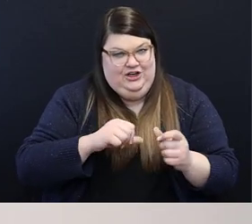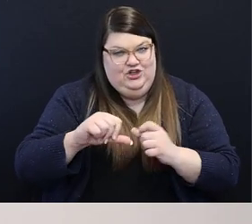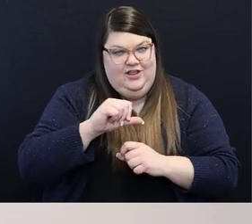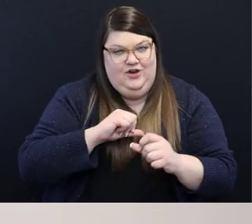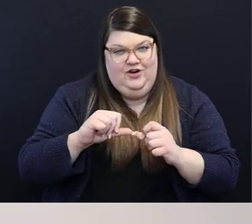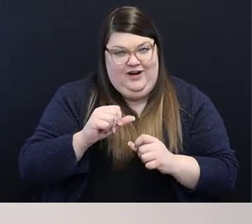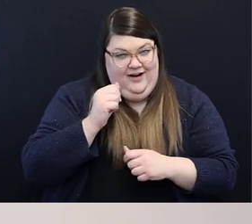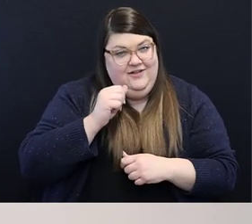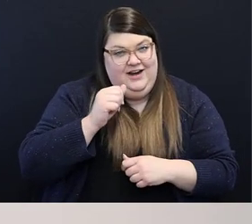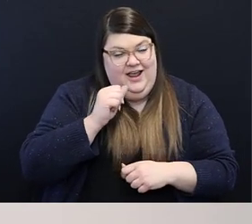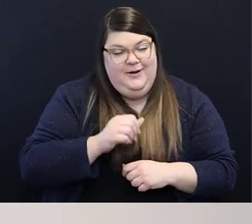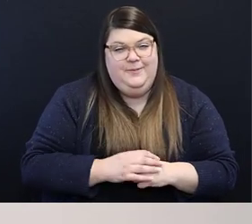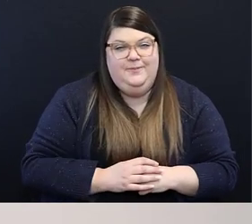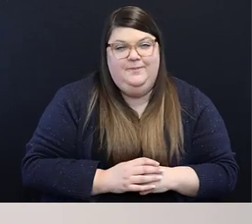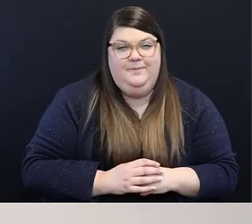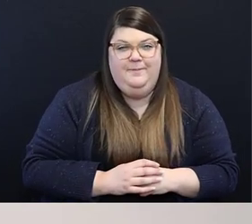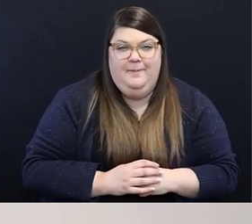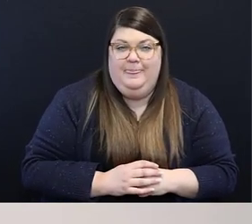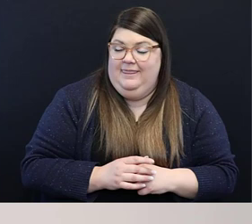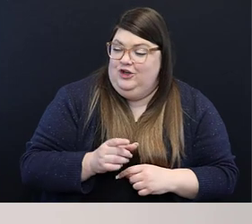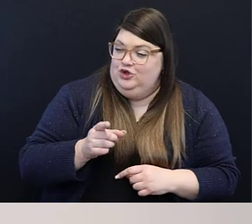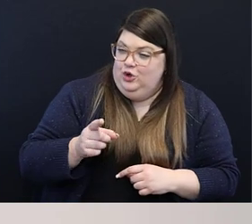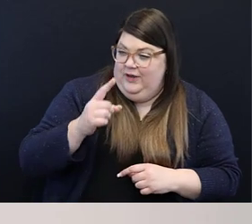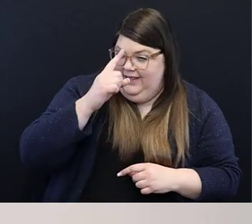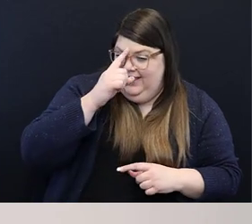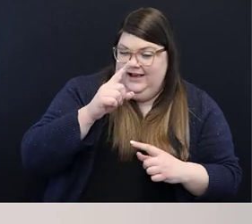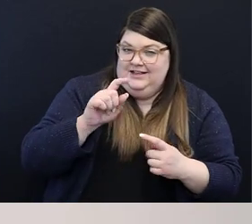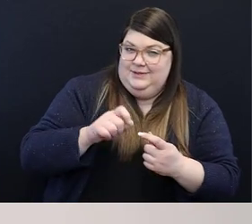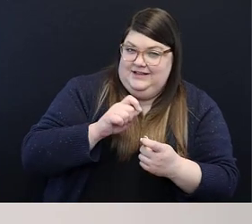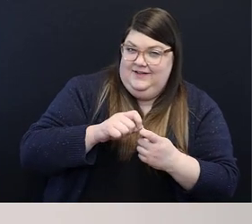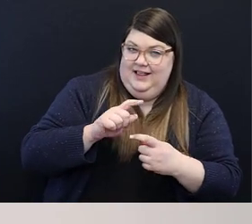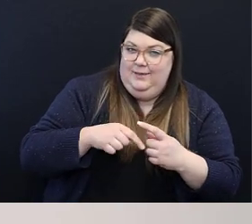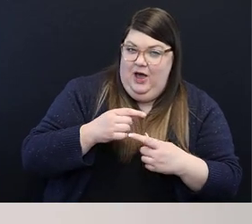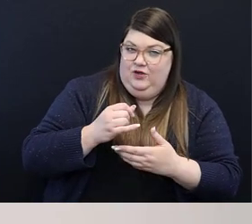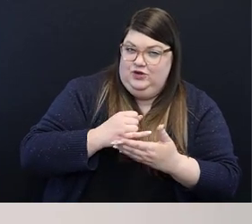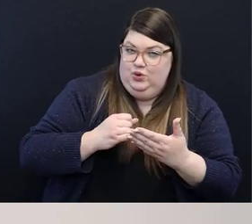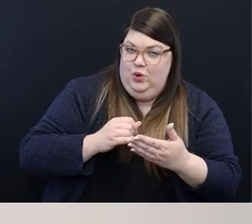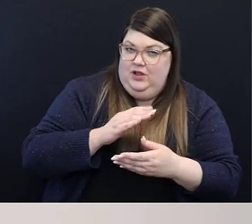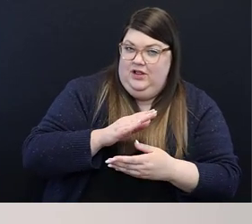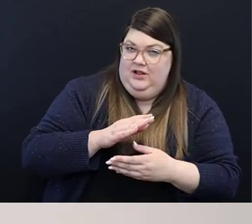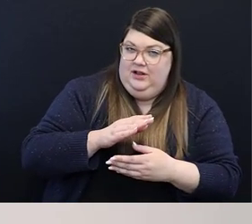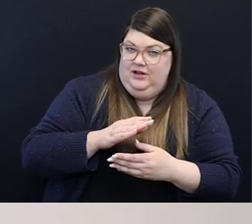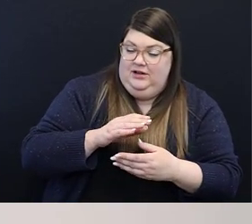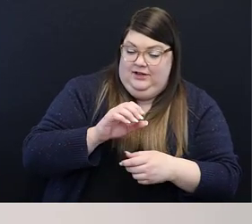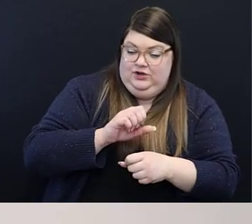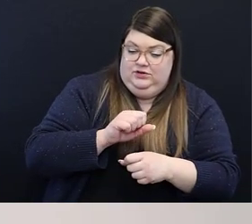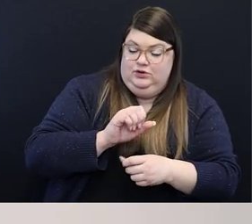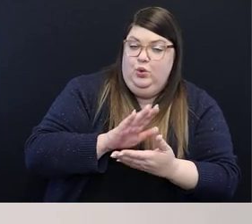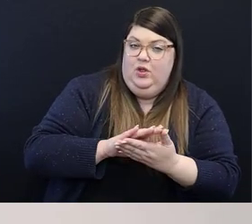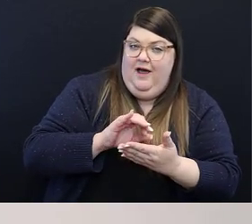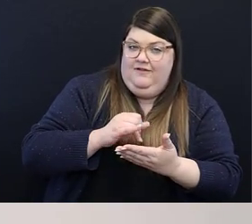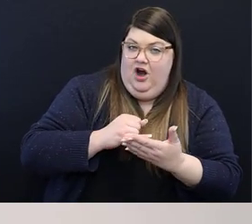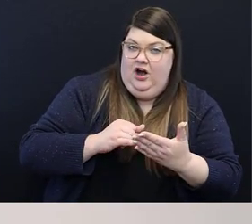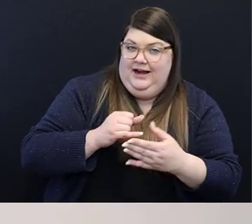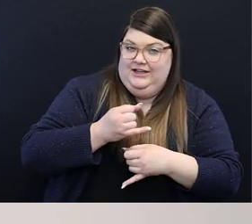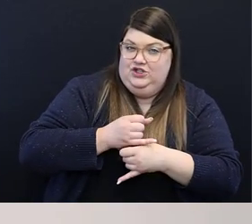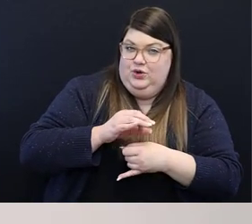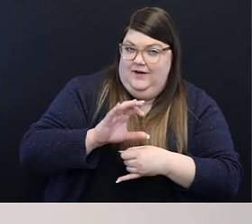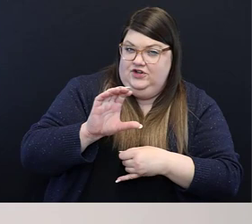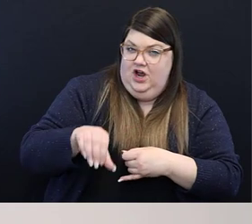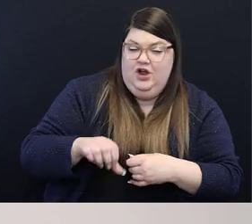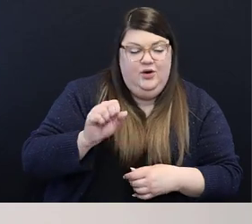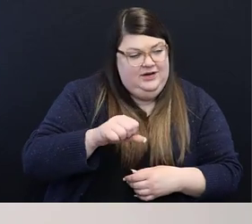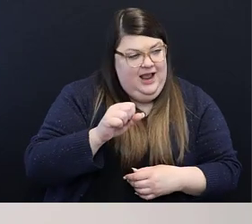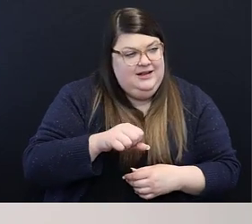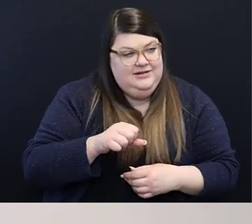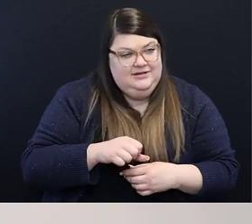each other every day. You're thinking specifically about the School of the Art Institute of Chicago? Exactly. Yeah. The sculptors are in